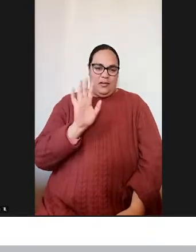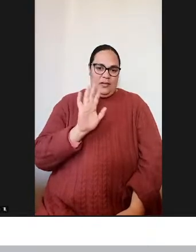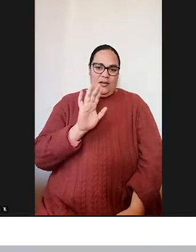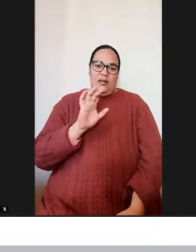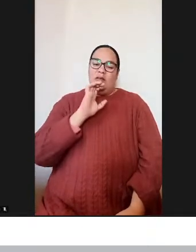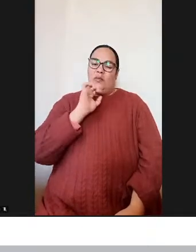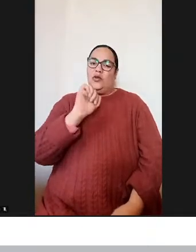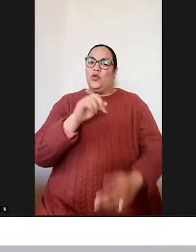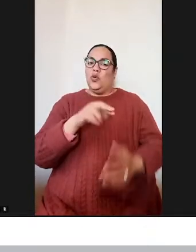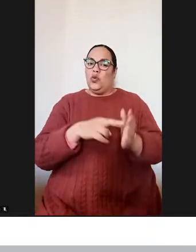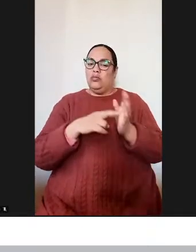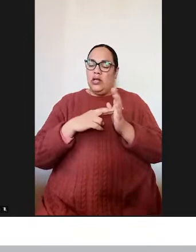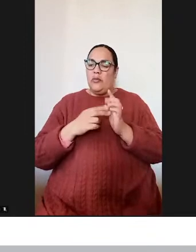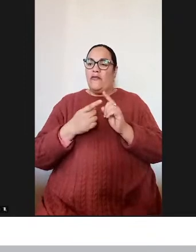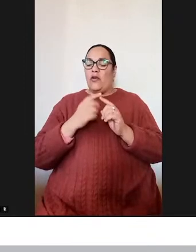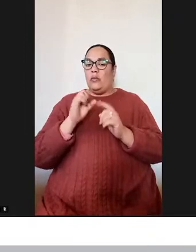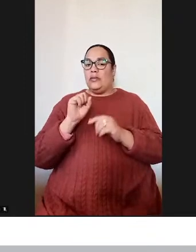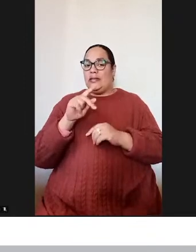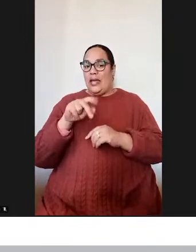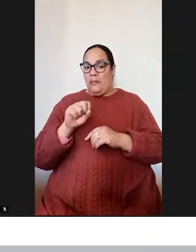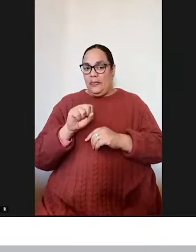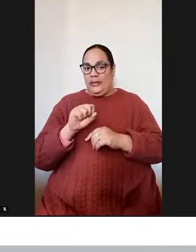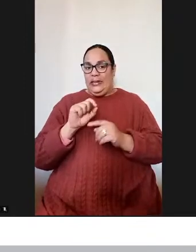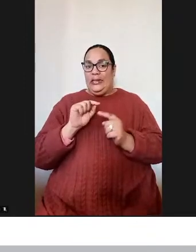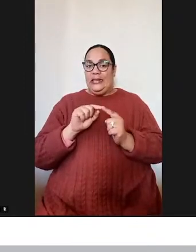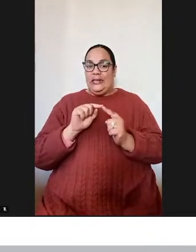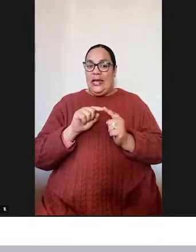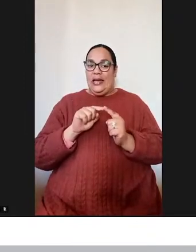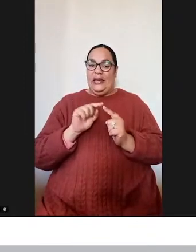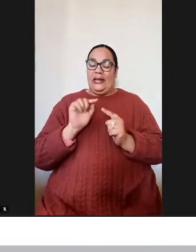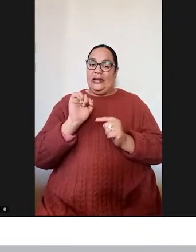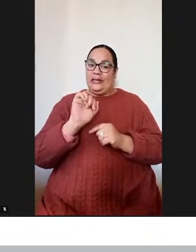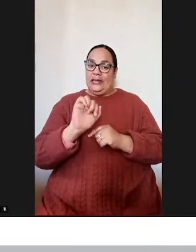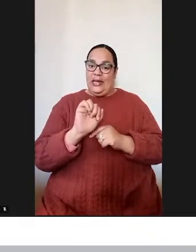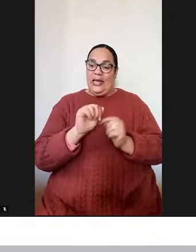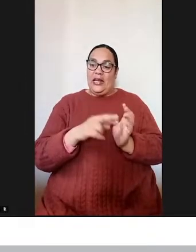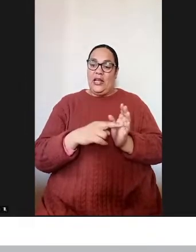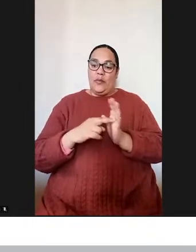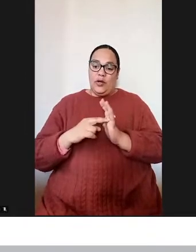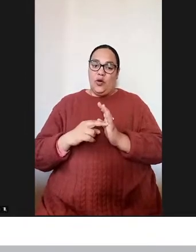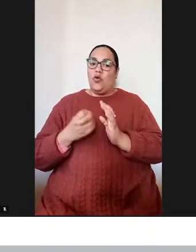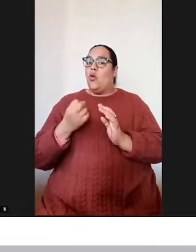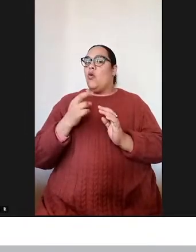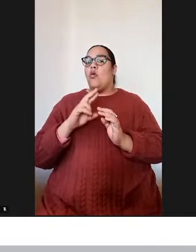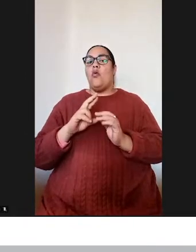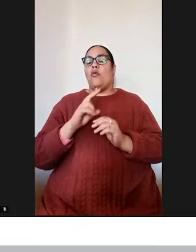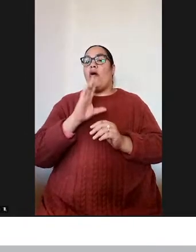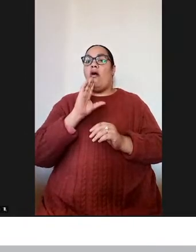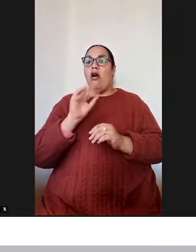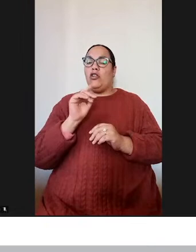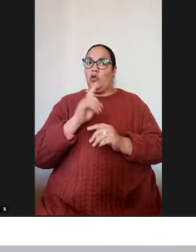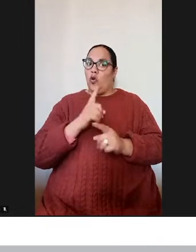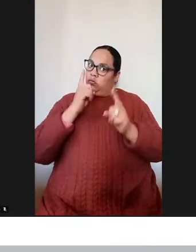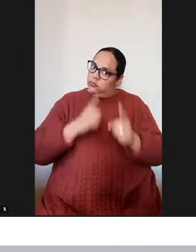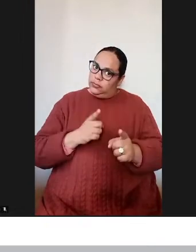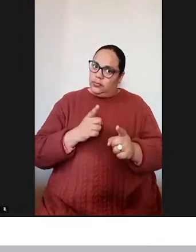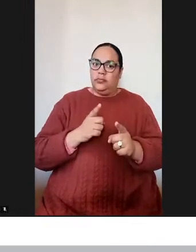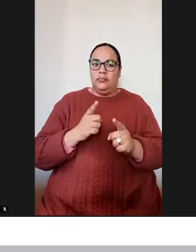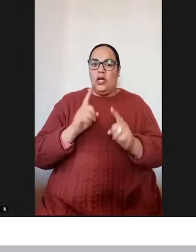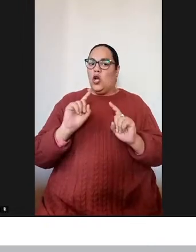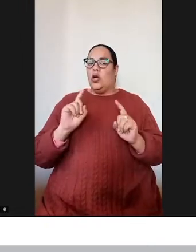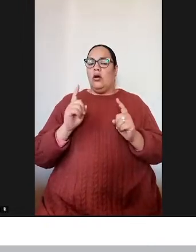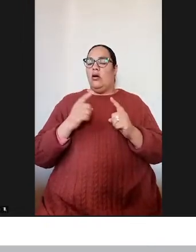recommendation by SAPS, is that a recommendation or is it an instruction that it can't be